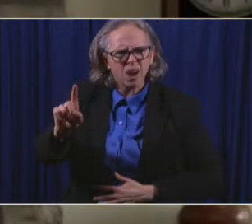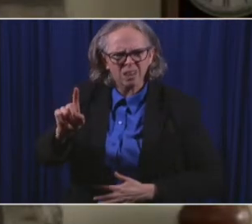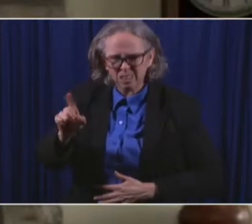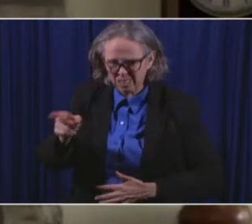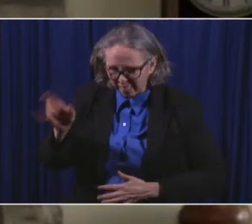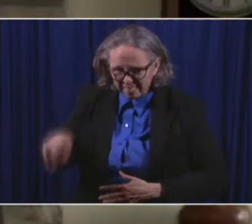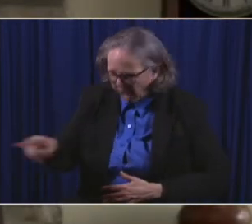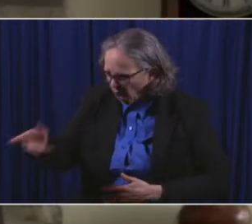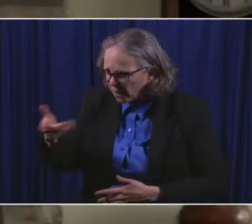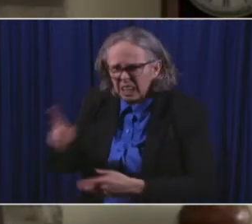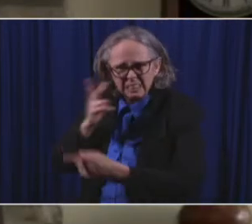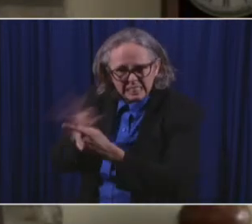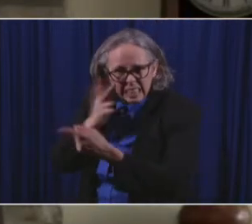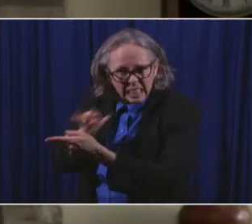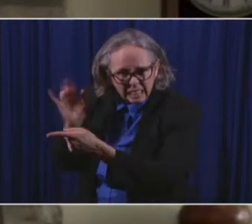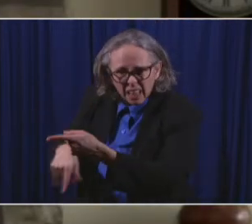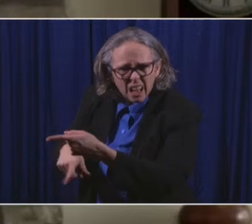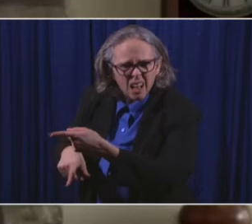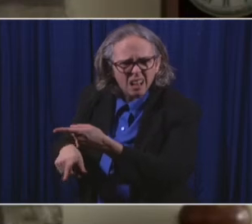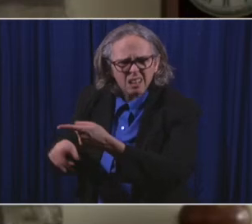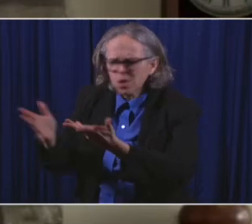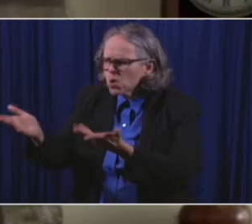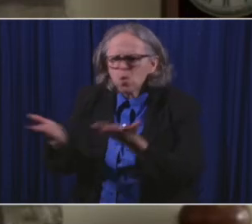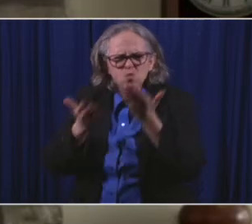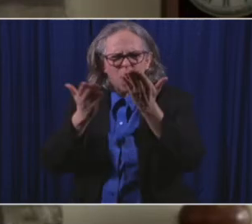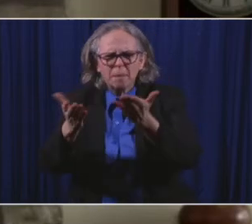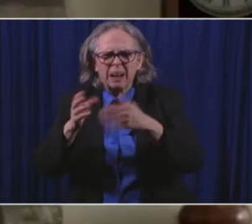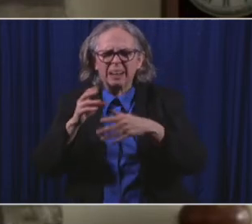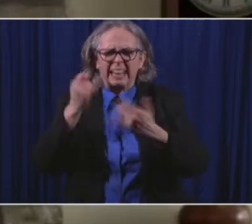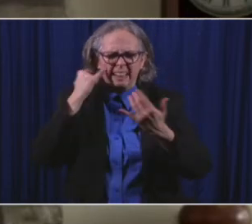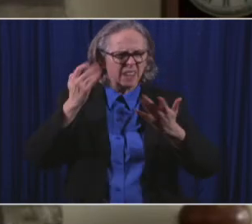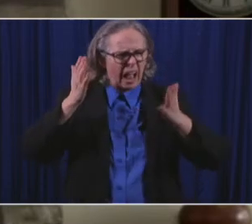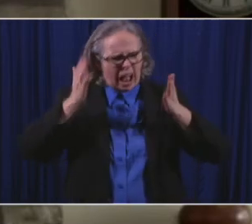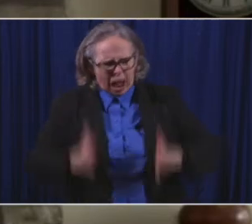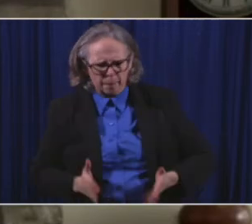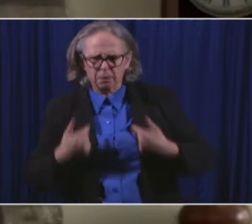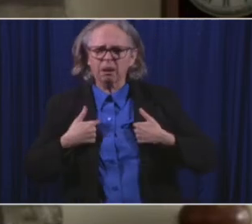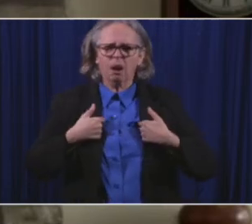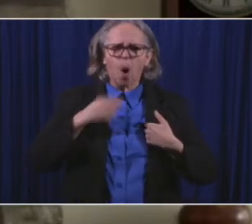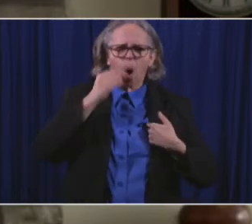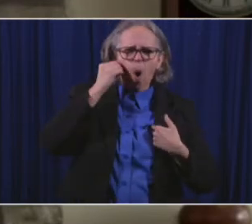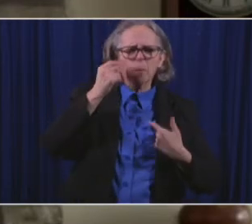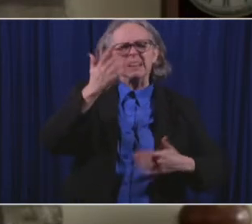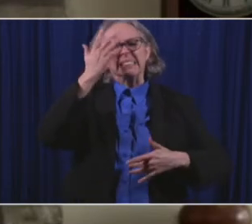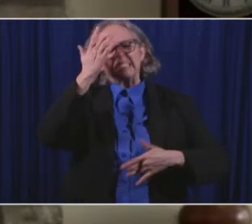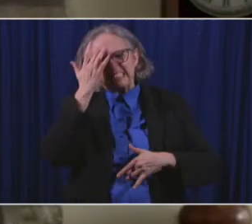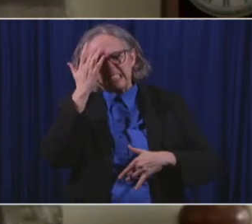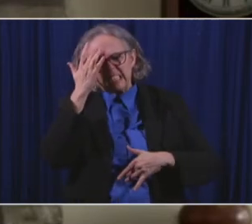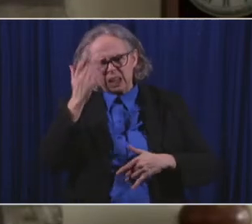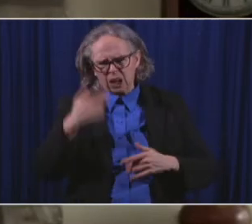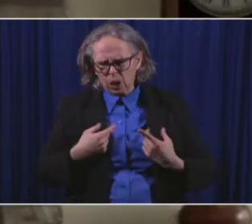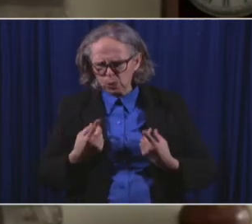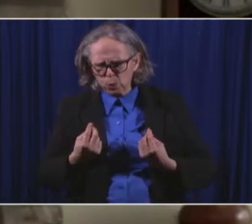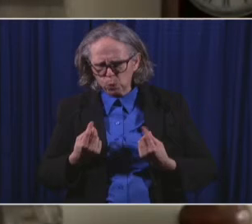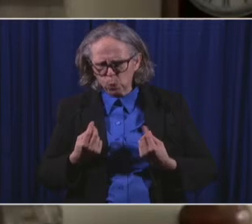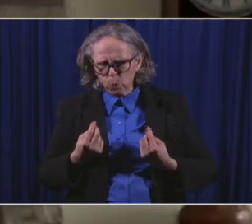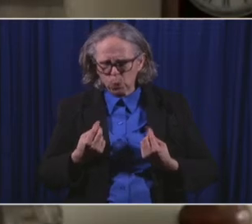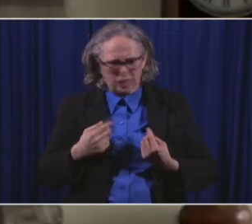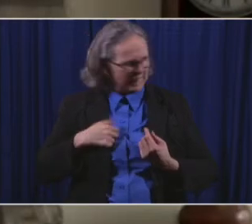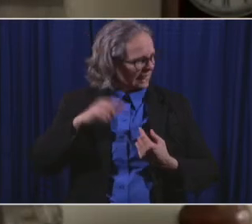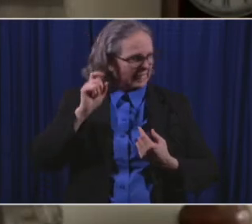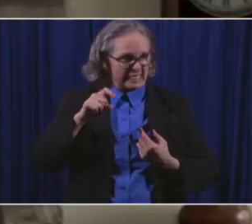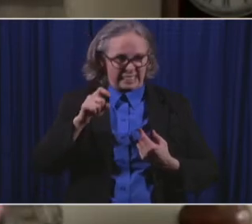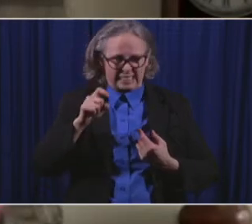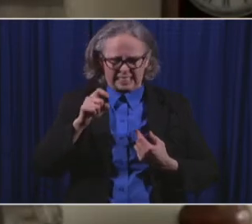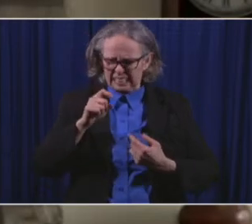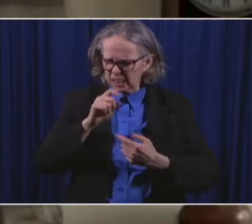somebody, they're at home, at what point, should they think about going to the hospital? Let's assume they